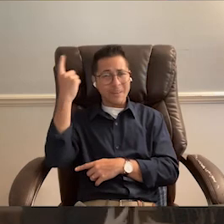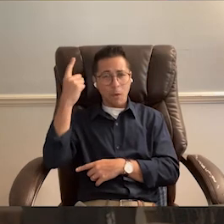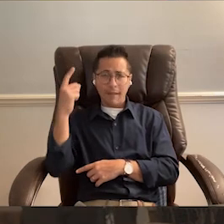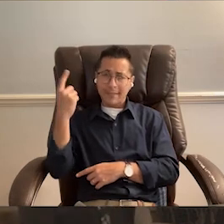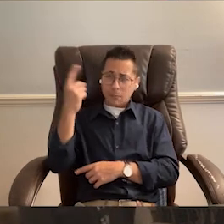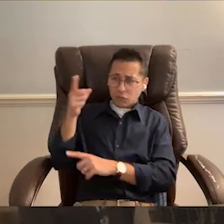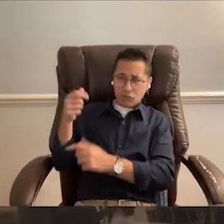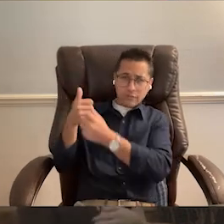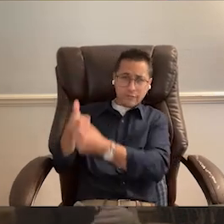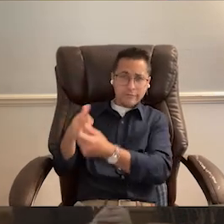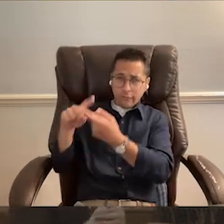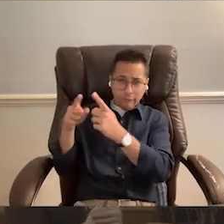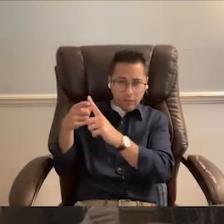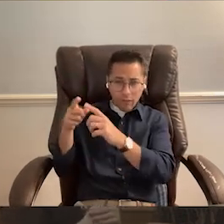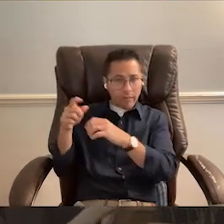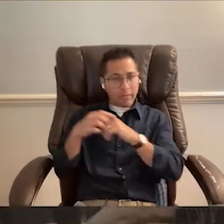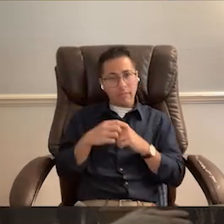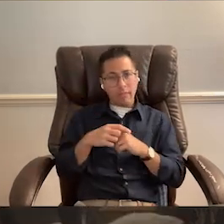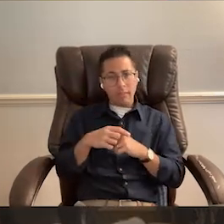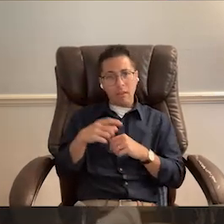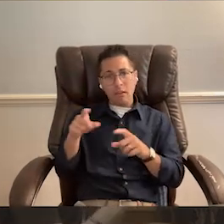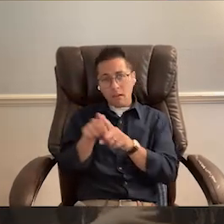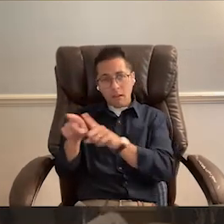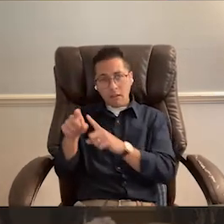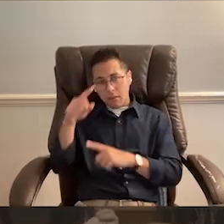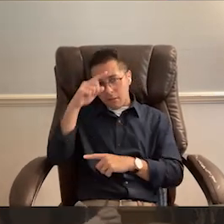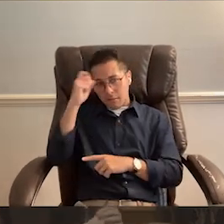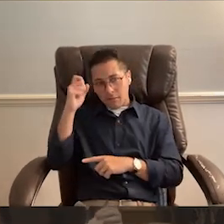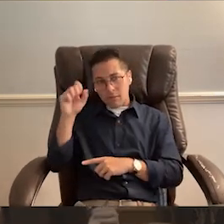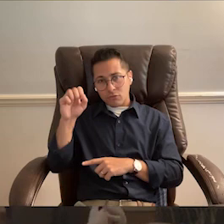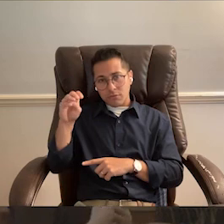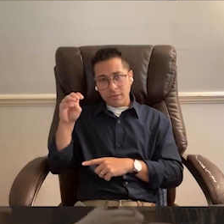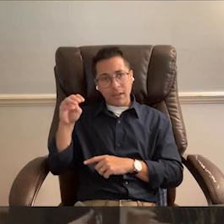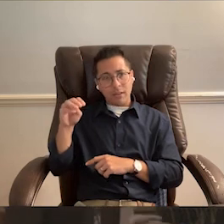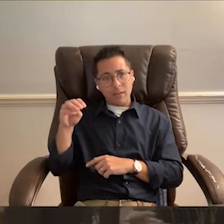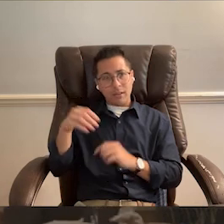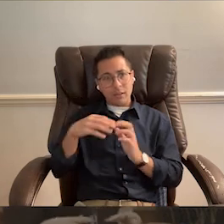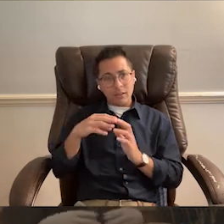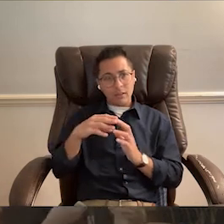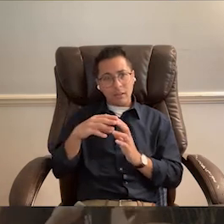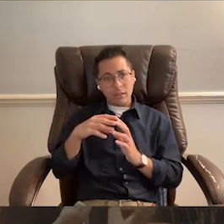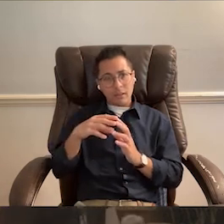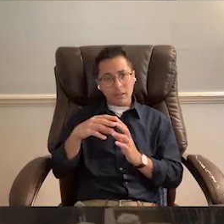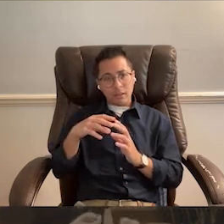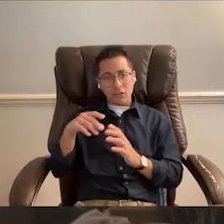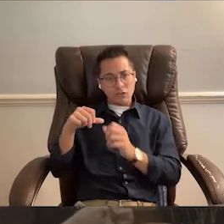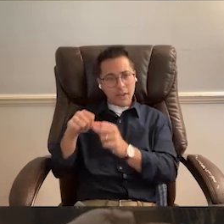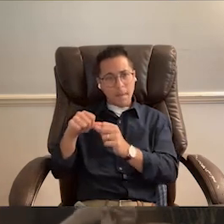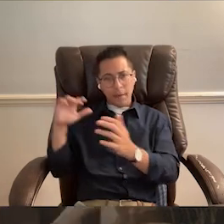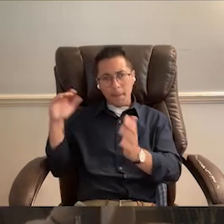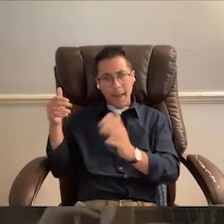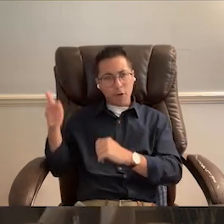so self-conscious because of somebody she was with, and because of social